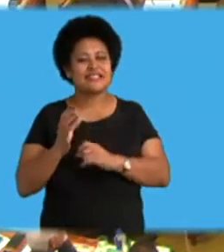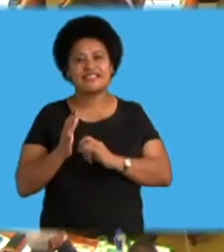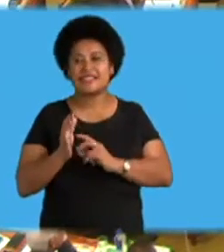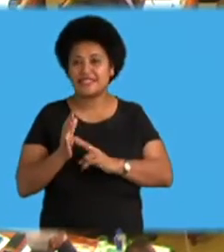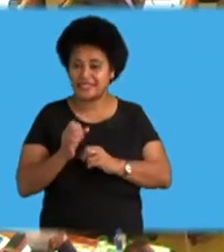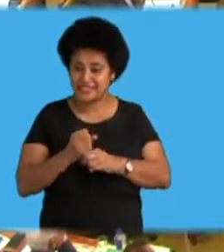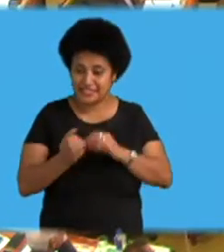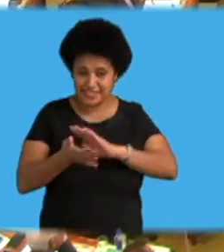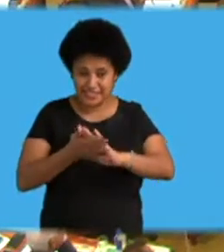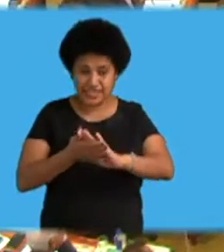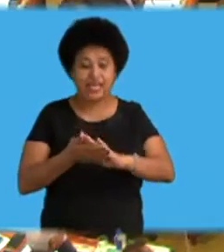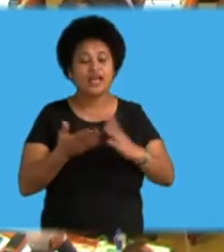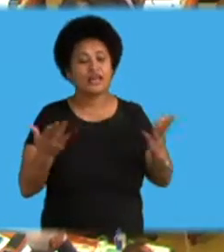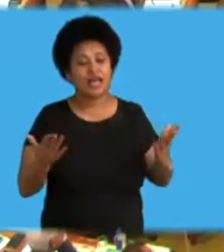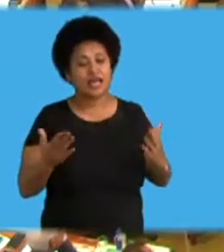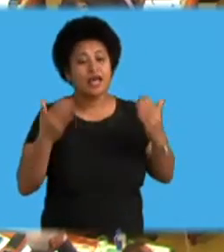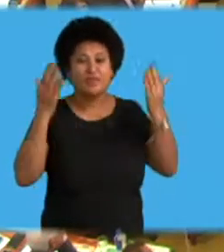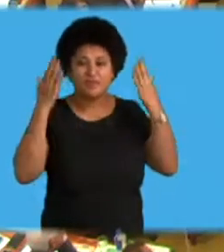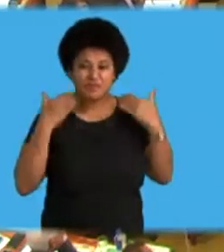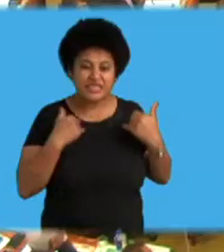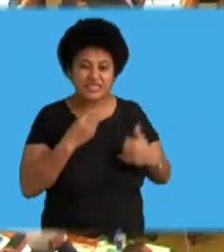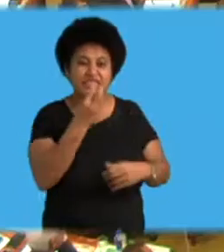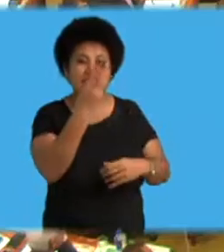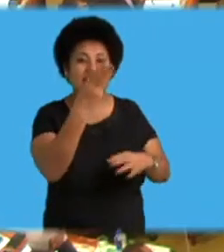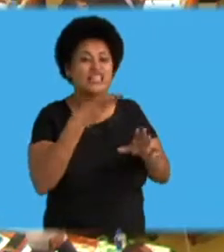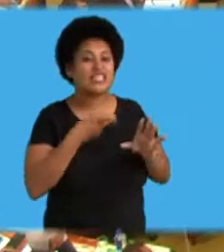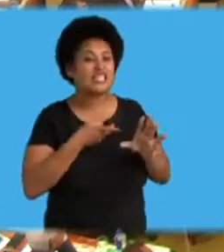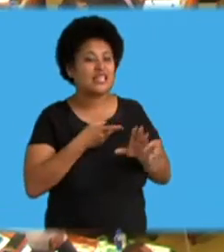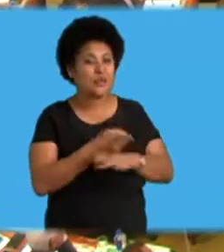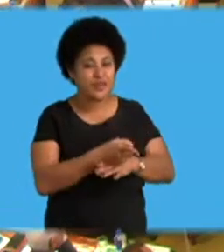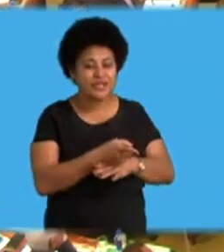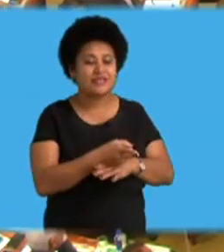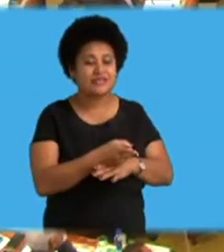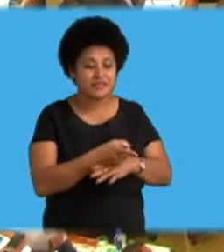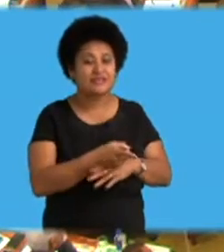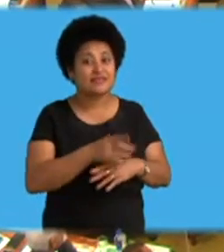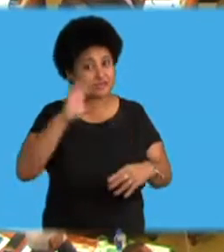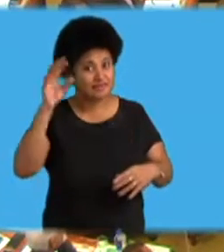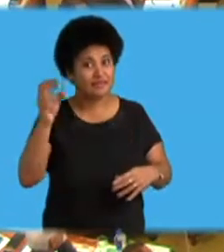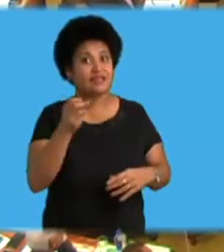Given that this initiative is only 3 weeks old, and the success rate, as